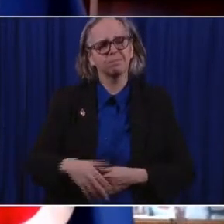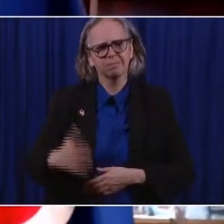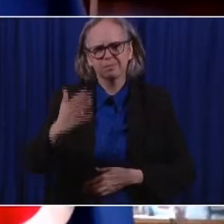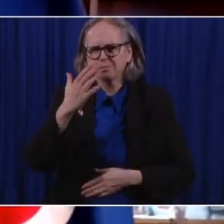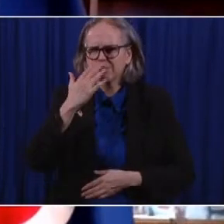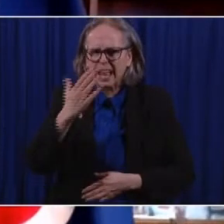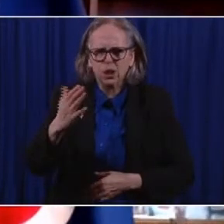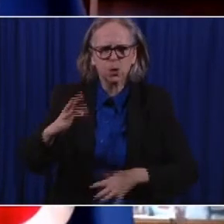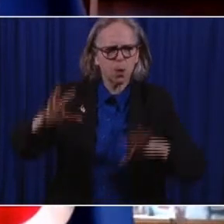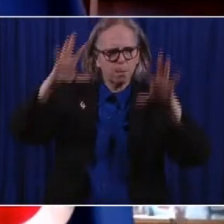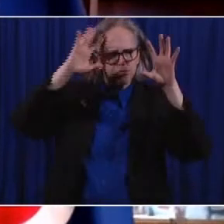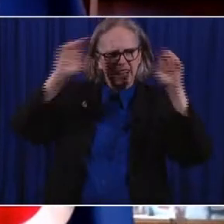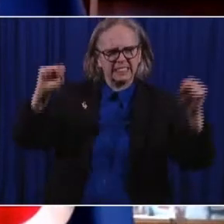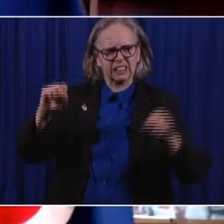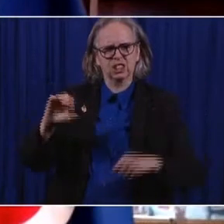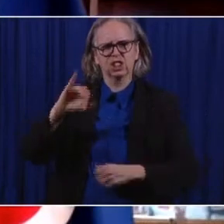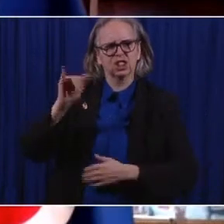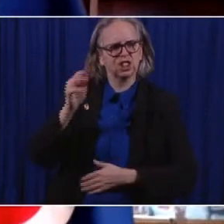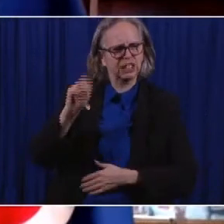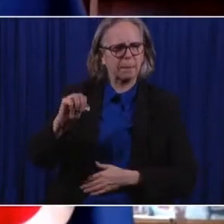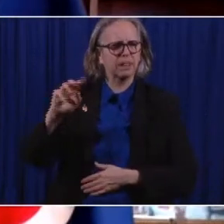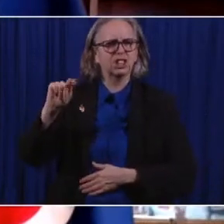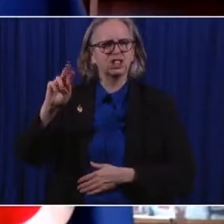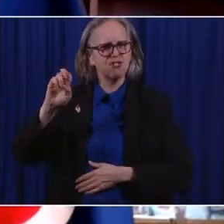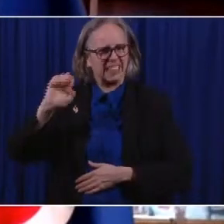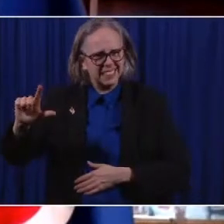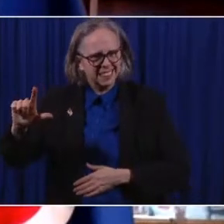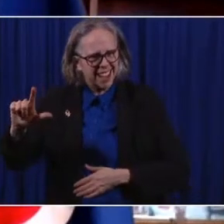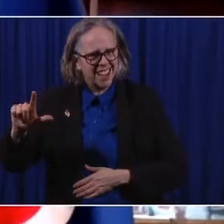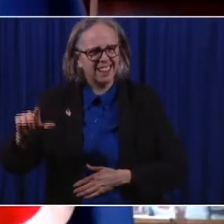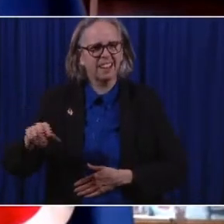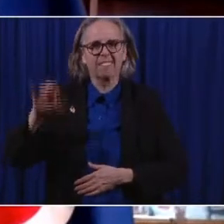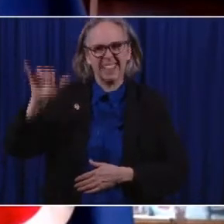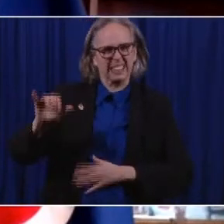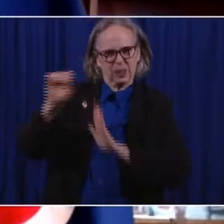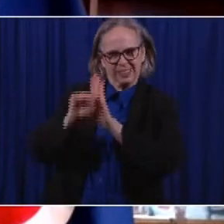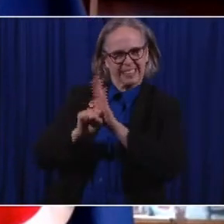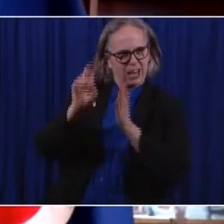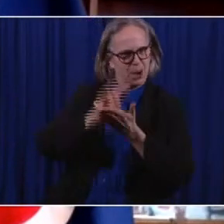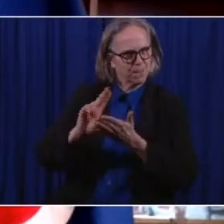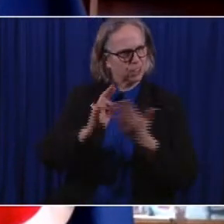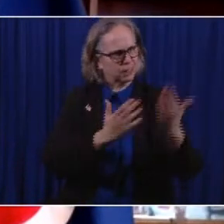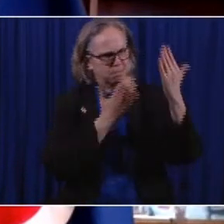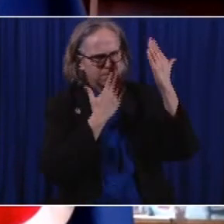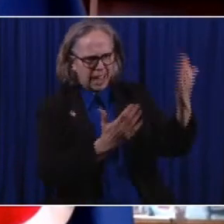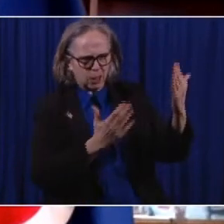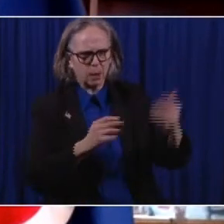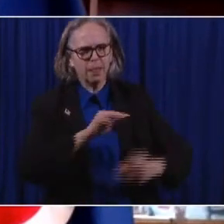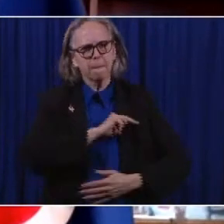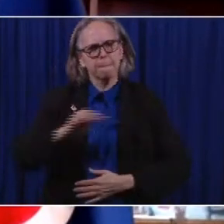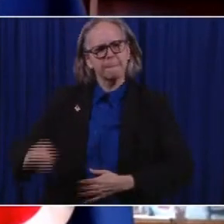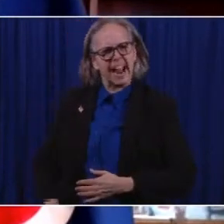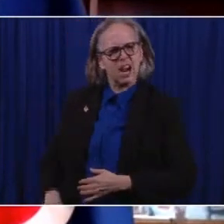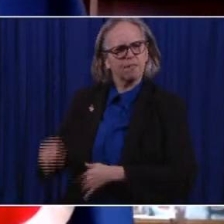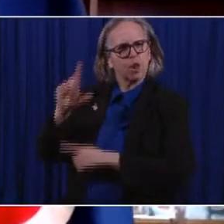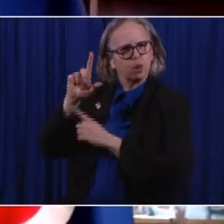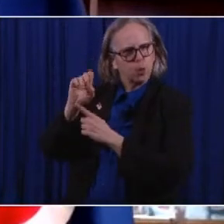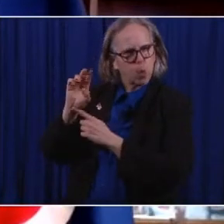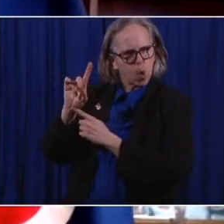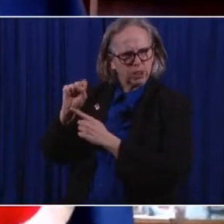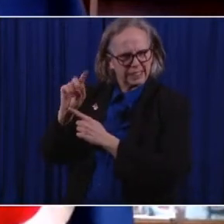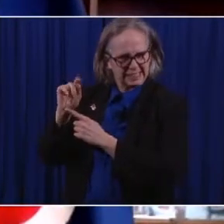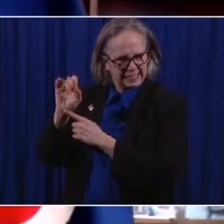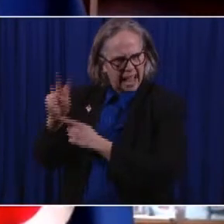of Youngstown State, who was instrumental, Mayor Arno Hill of Lordstown, Jessica Borza of the Mahoning Valley